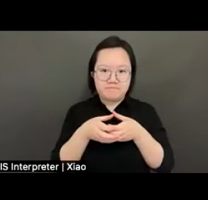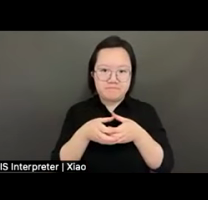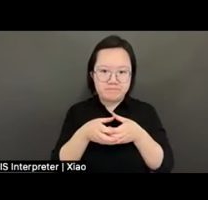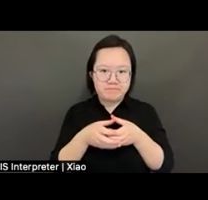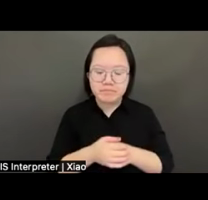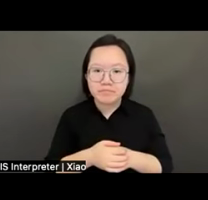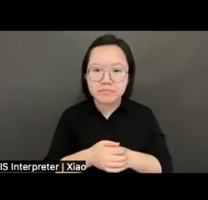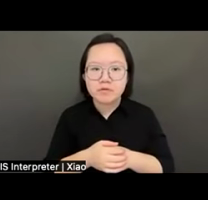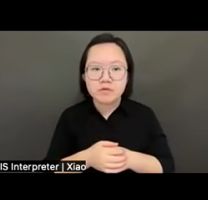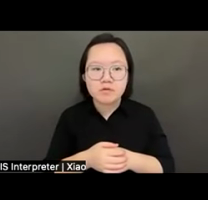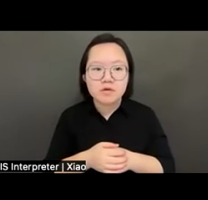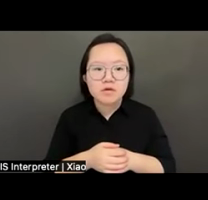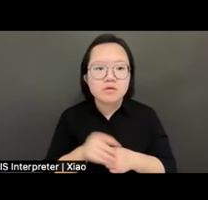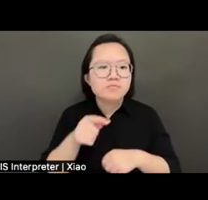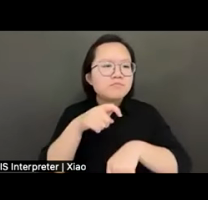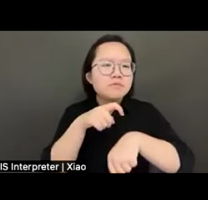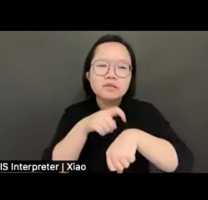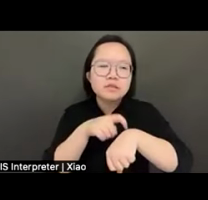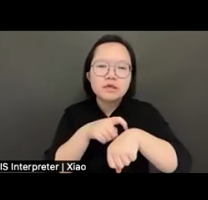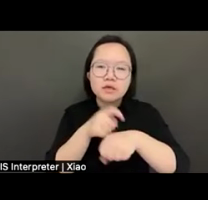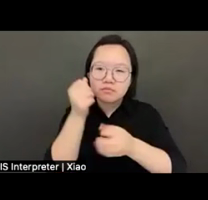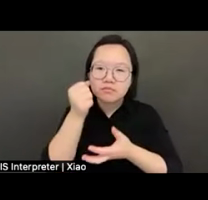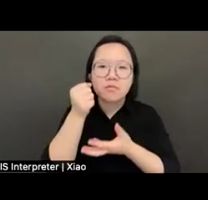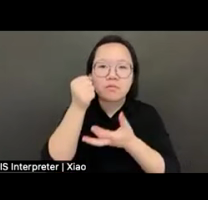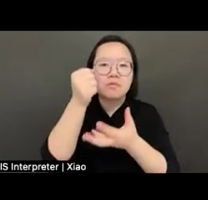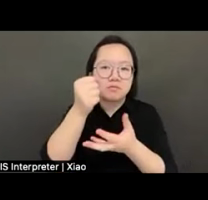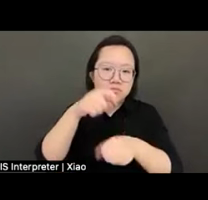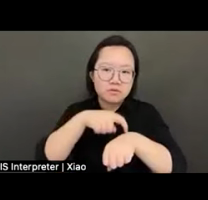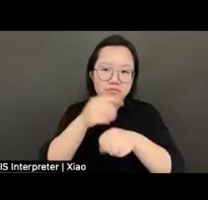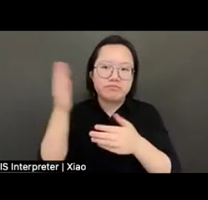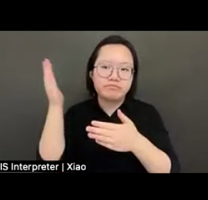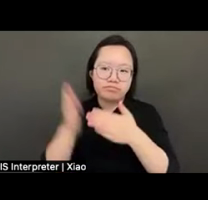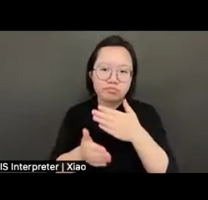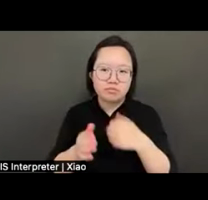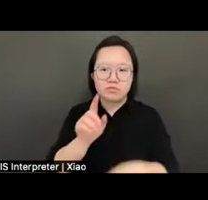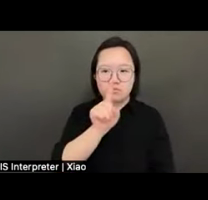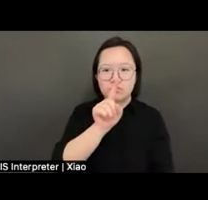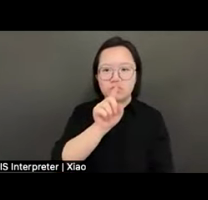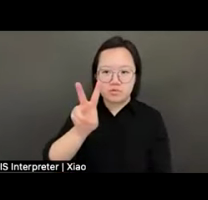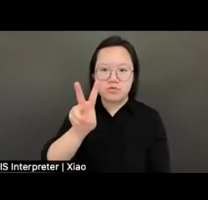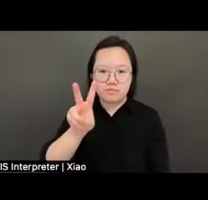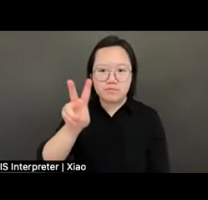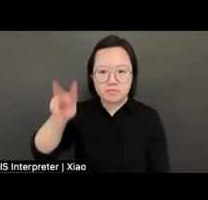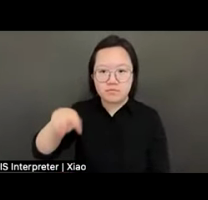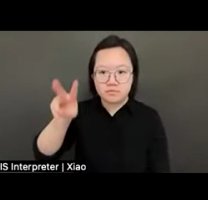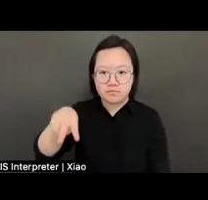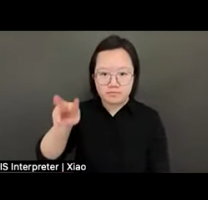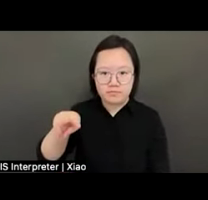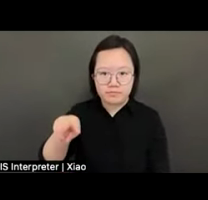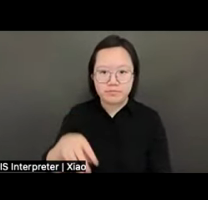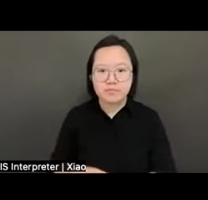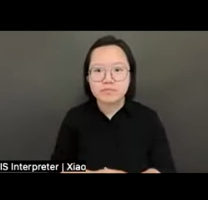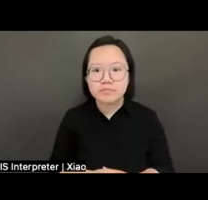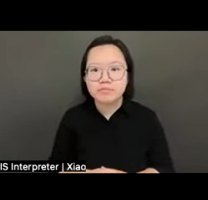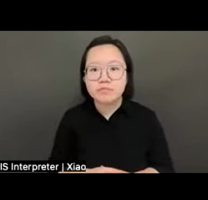may expect it to have to be contacted by April or May. And then the second cycle, so the